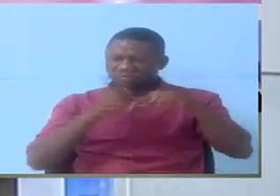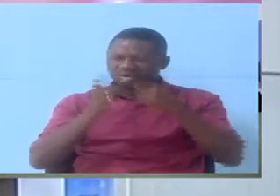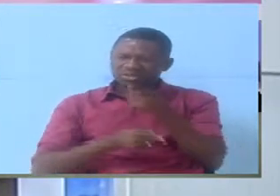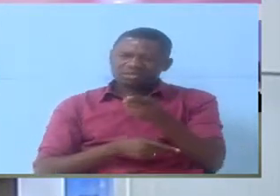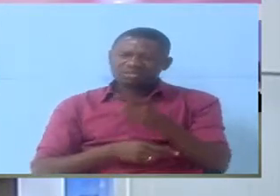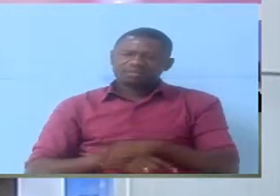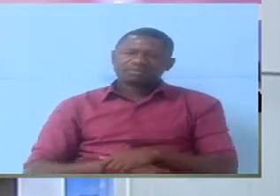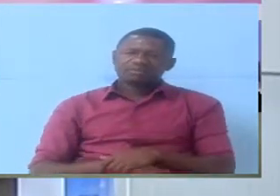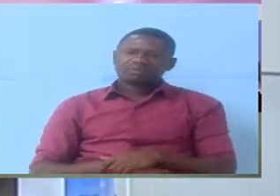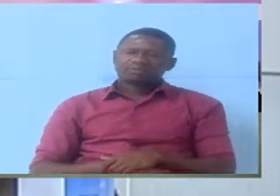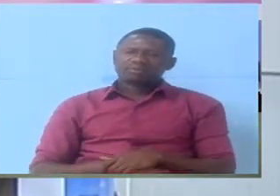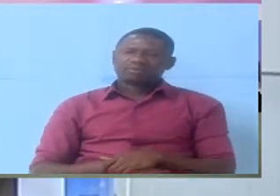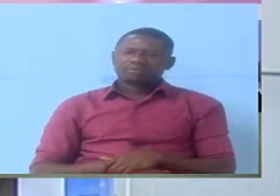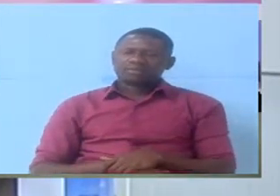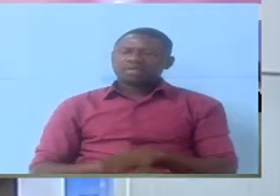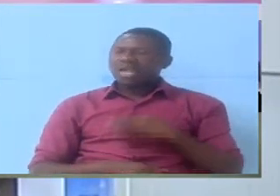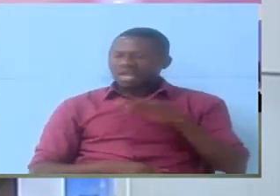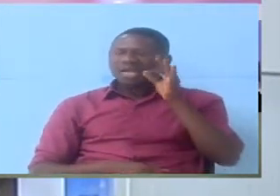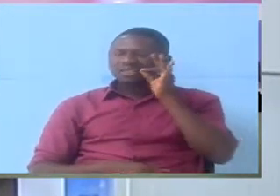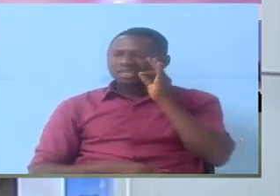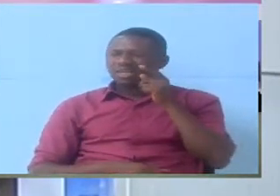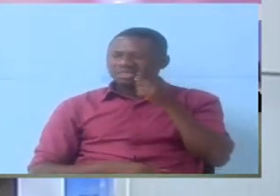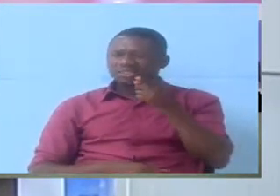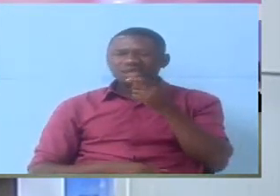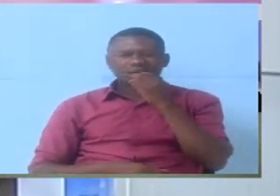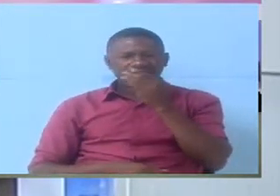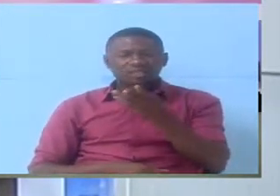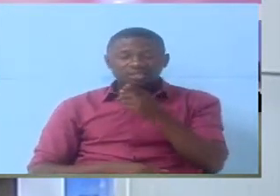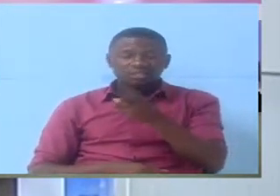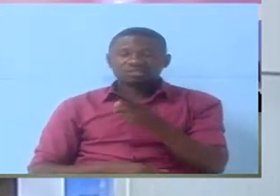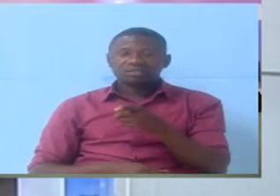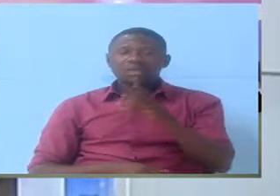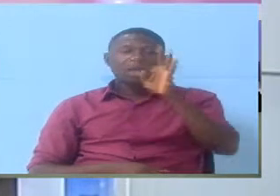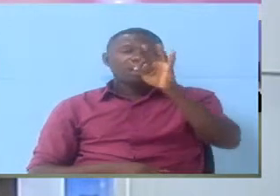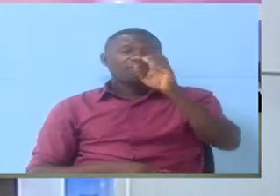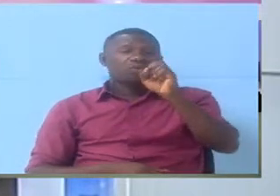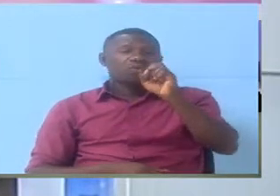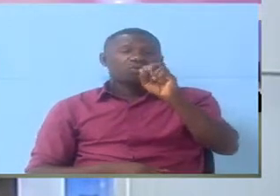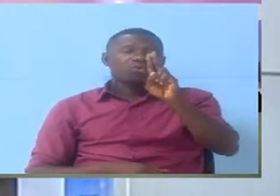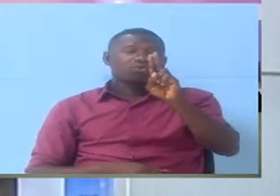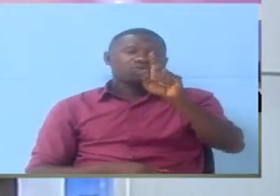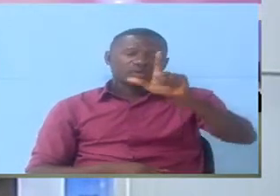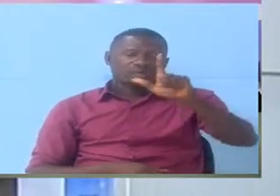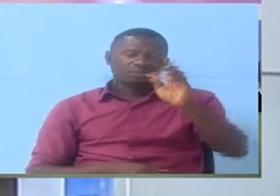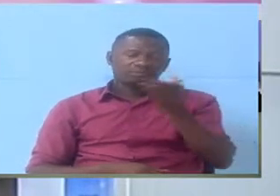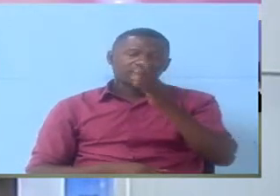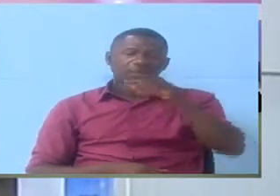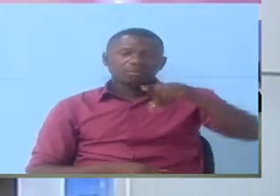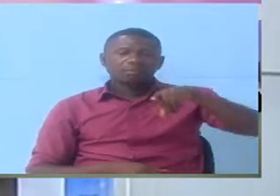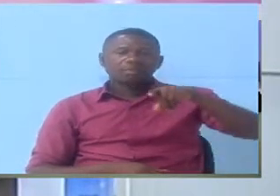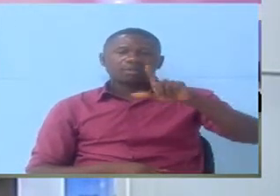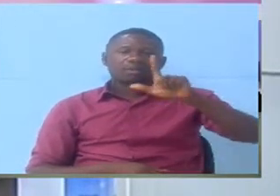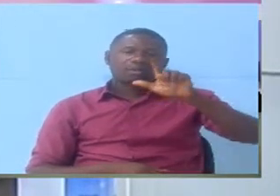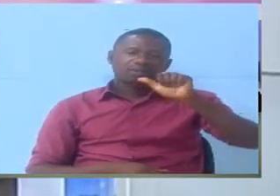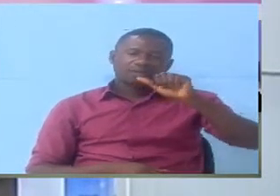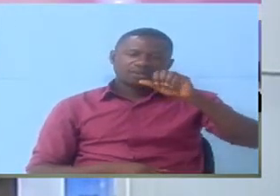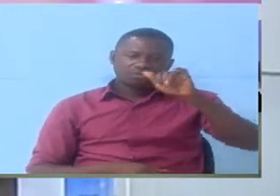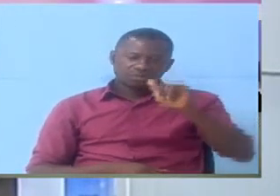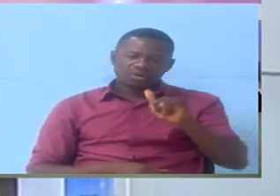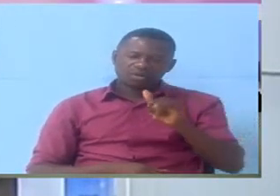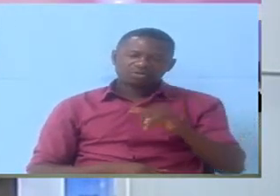said, well, this is a foul play. And we will investigate this matter.